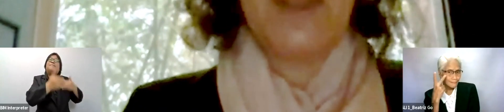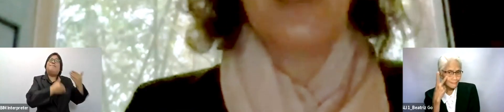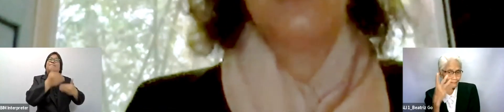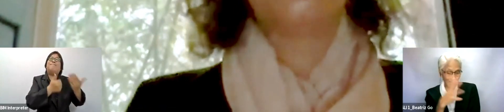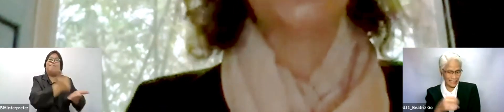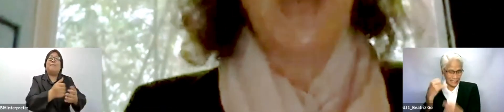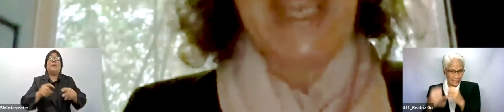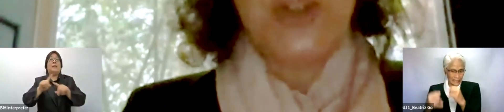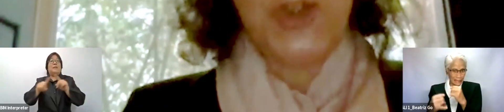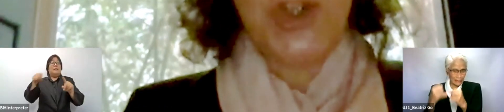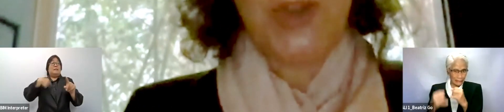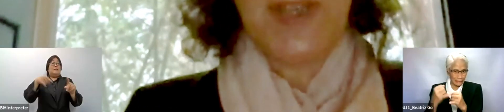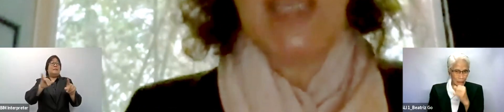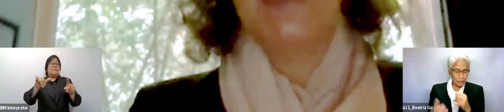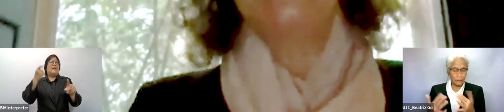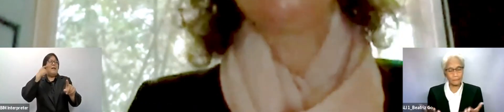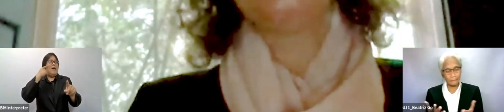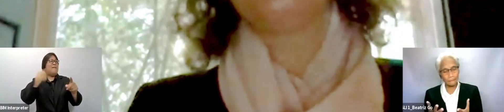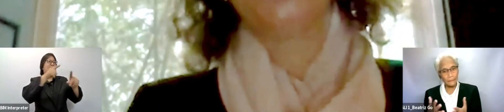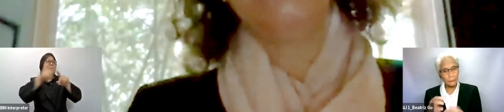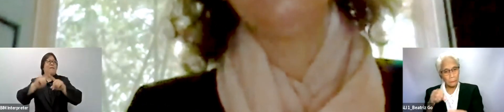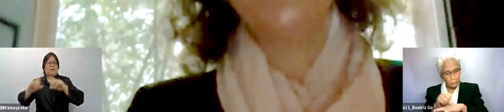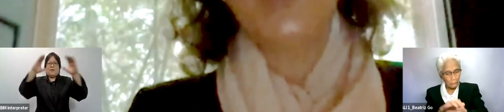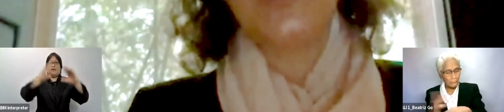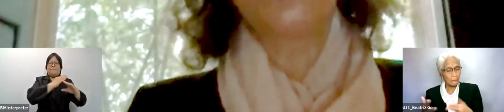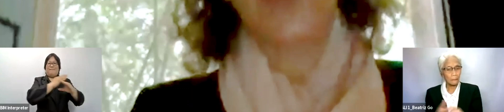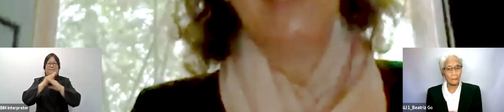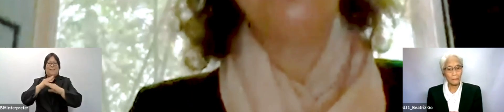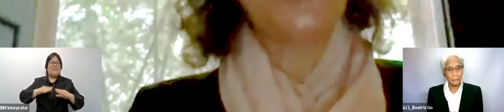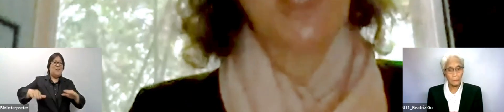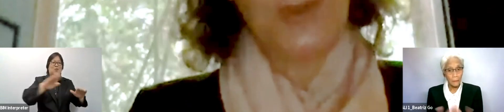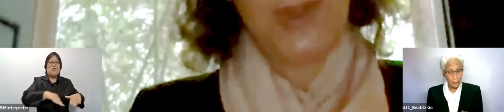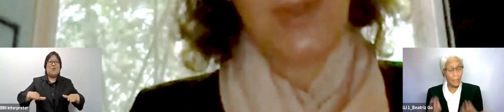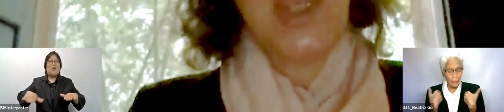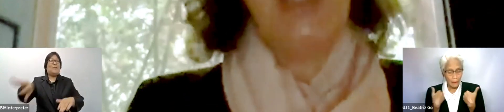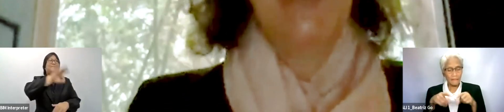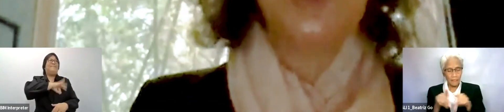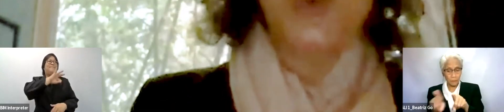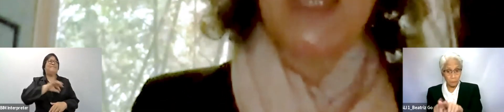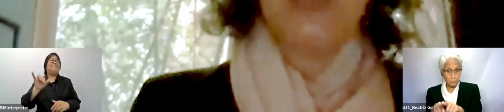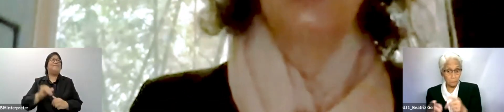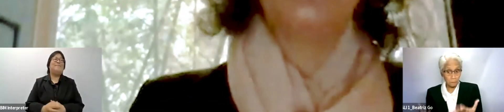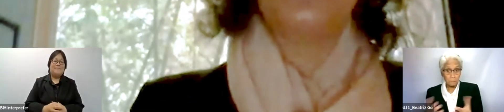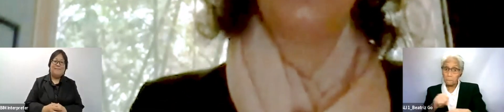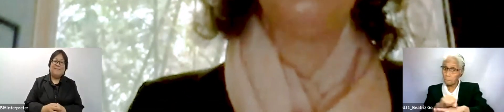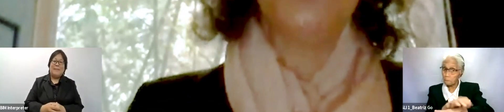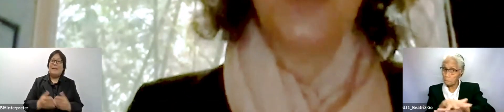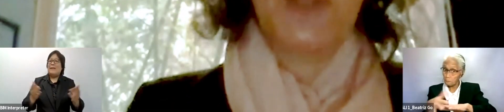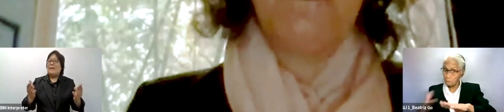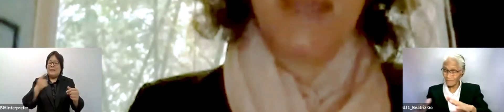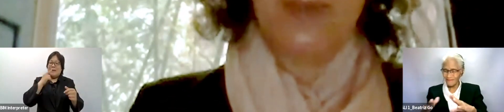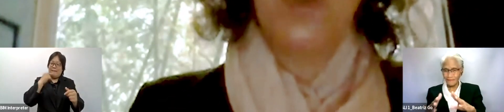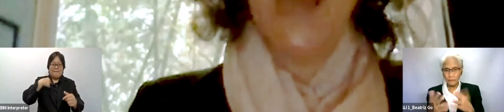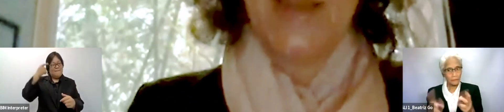rehabilitation officers, trained judicial team, trained lawyers, trained prosecutors, ensuring that children are